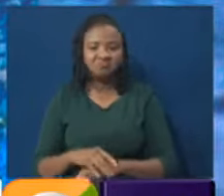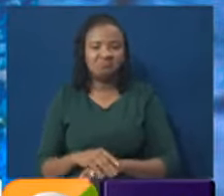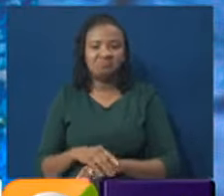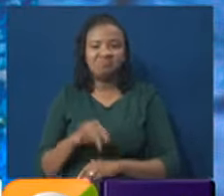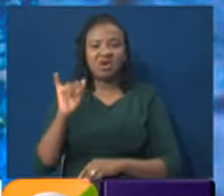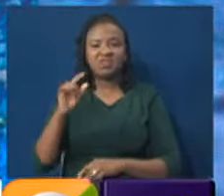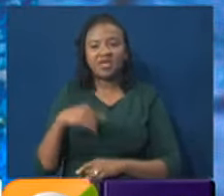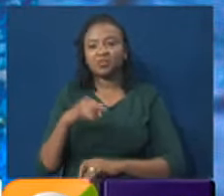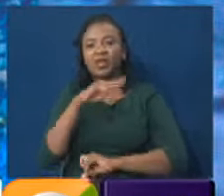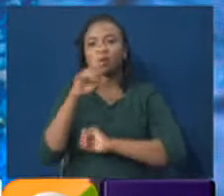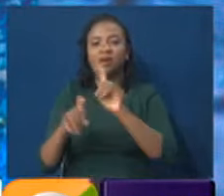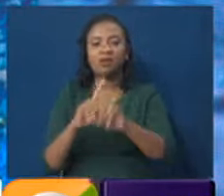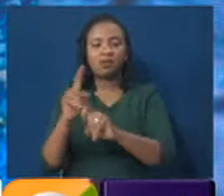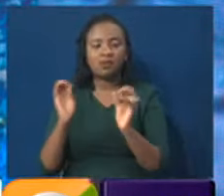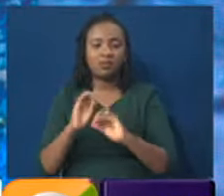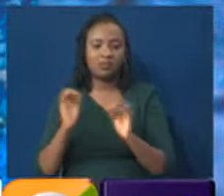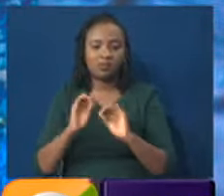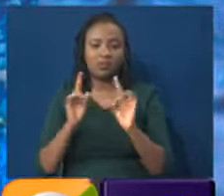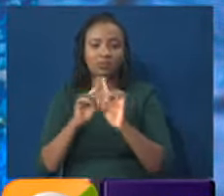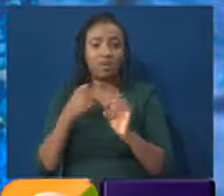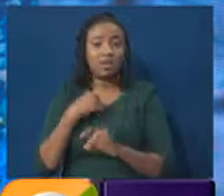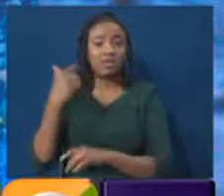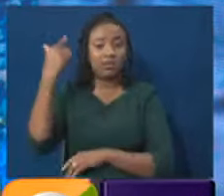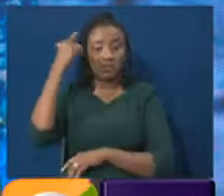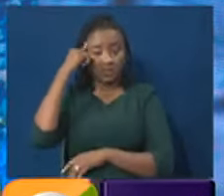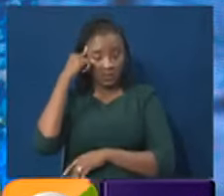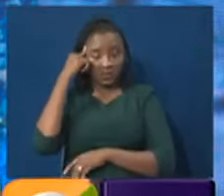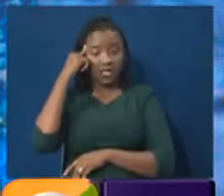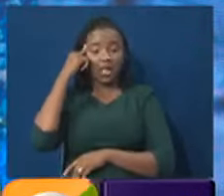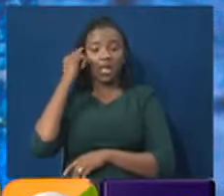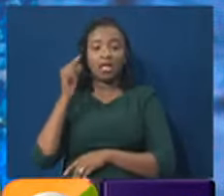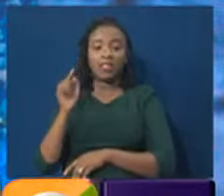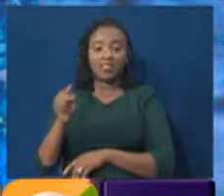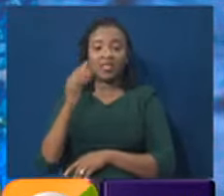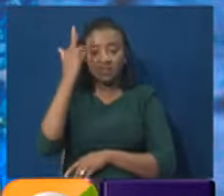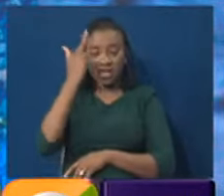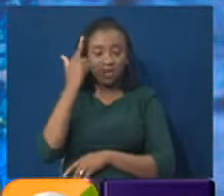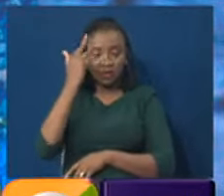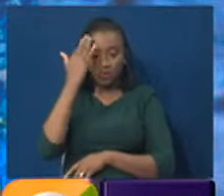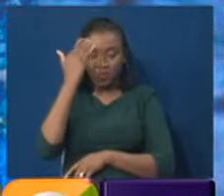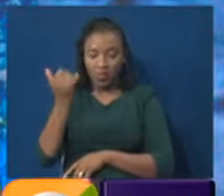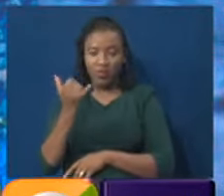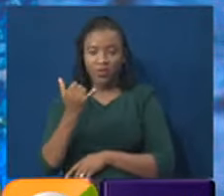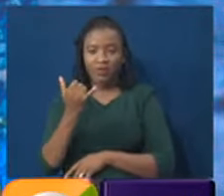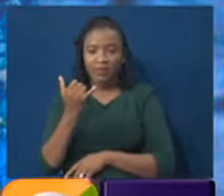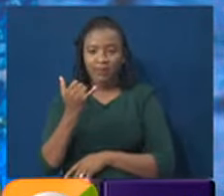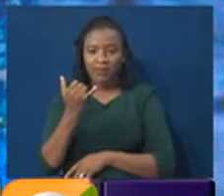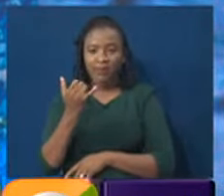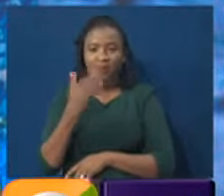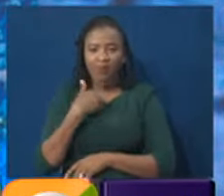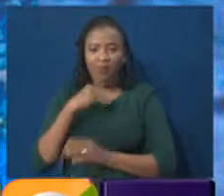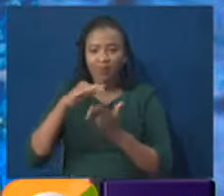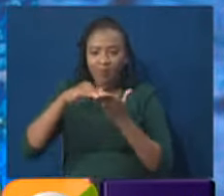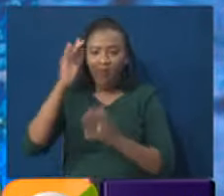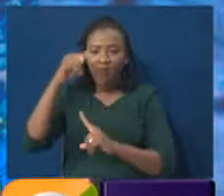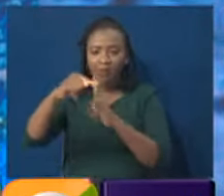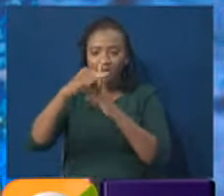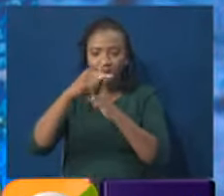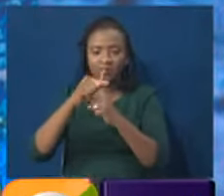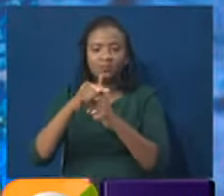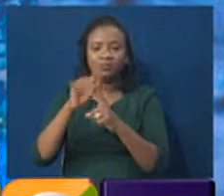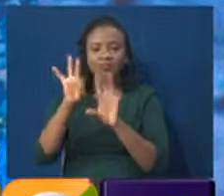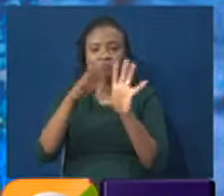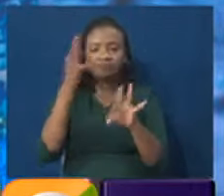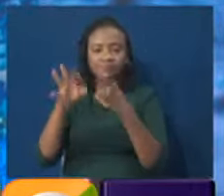that. But I think those are some of the factors that led to the more positive estimation of